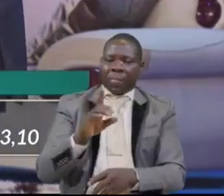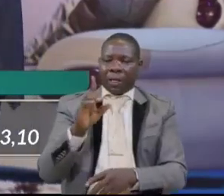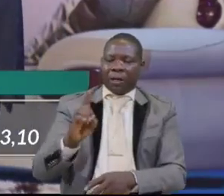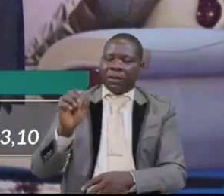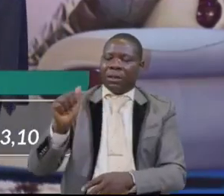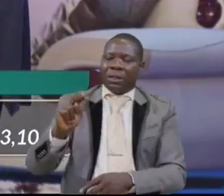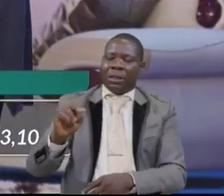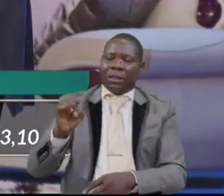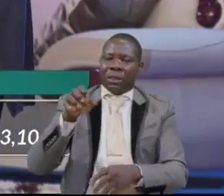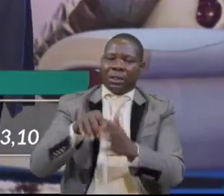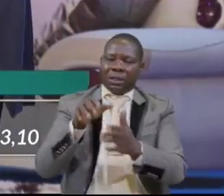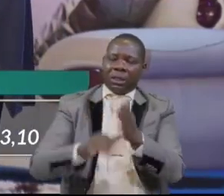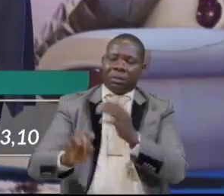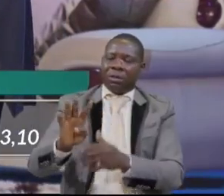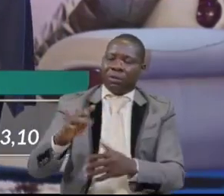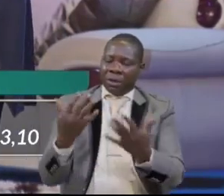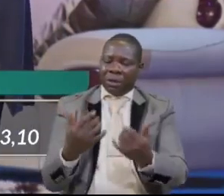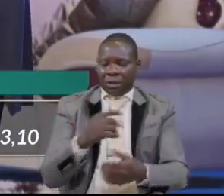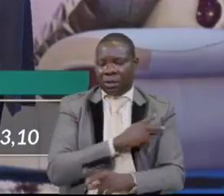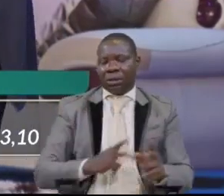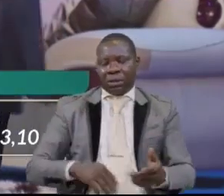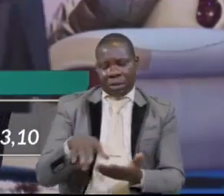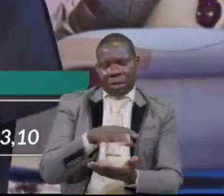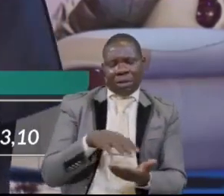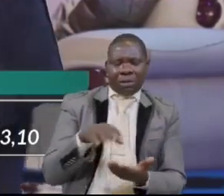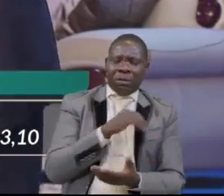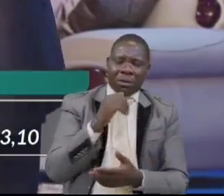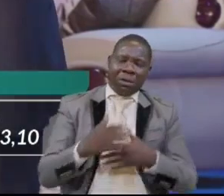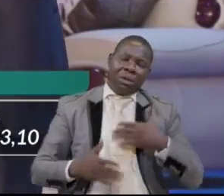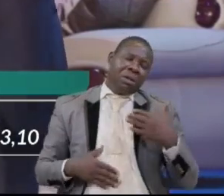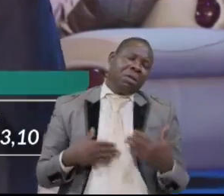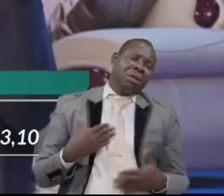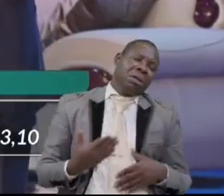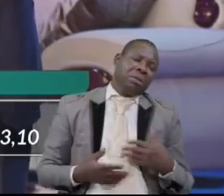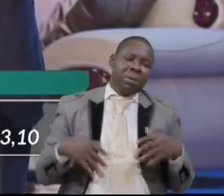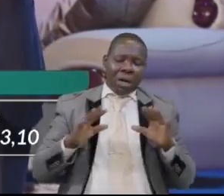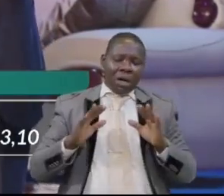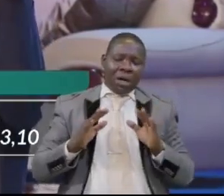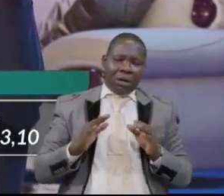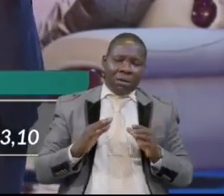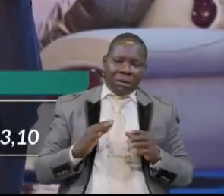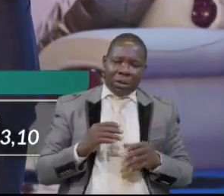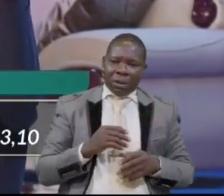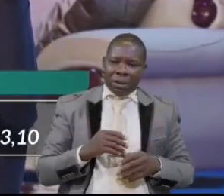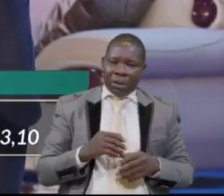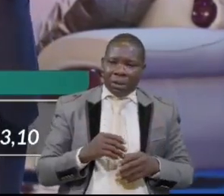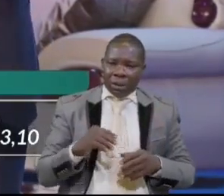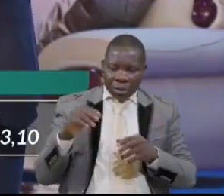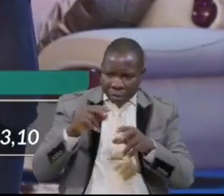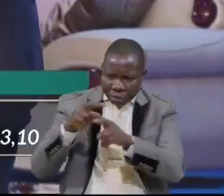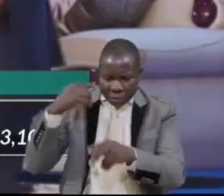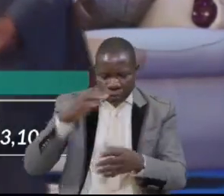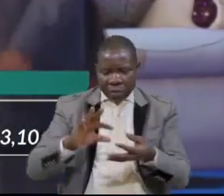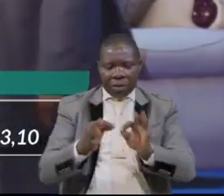king is confused and the king is unhappy and the king is fearful he looking for an interpreter and he had not